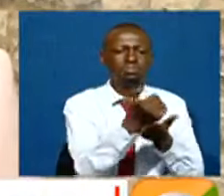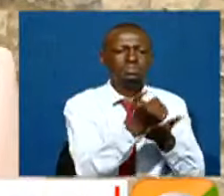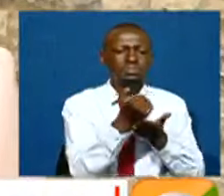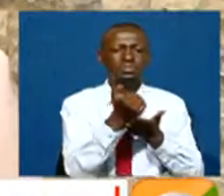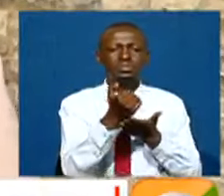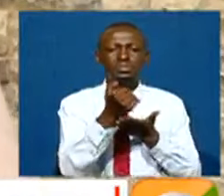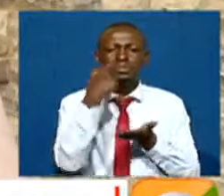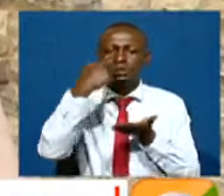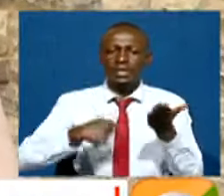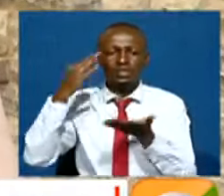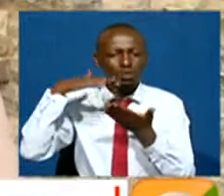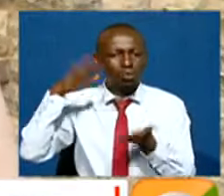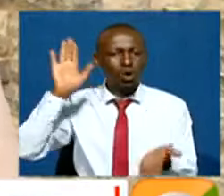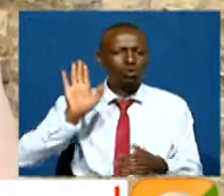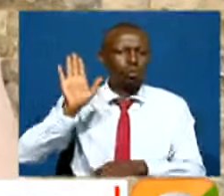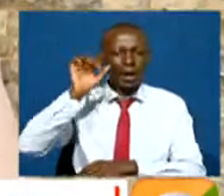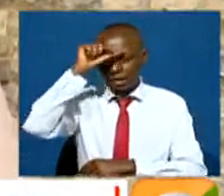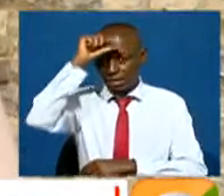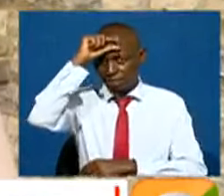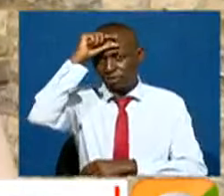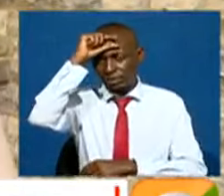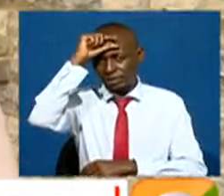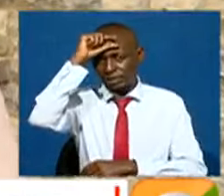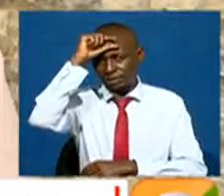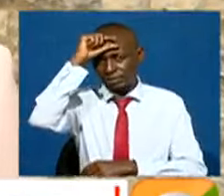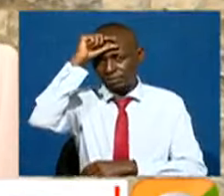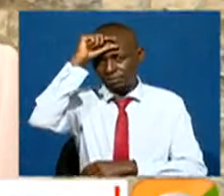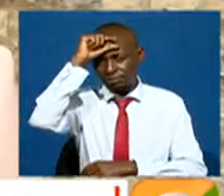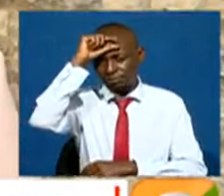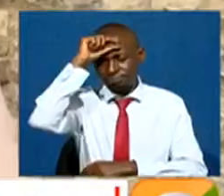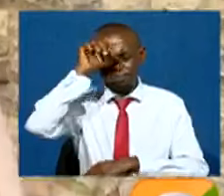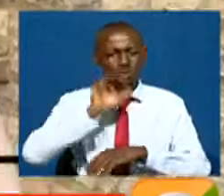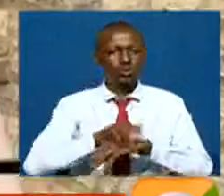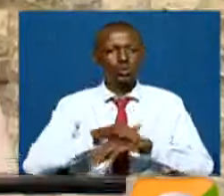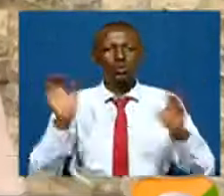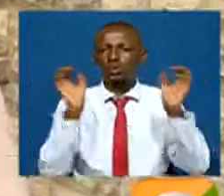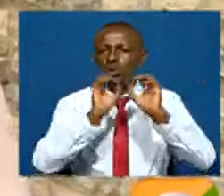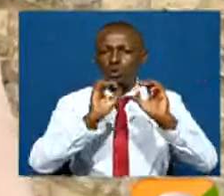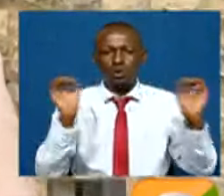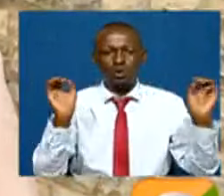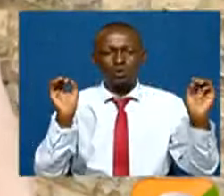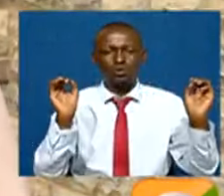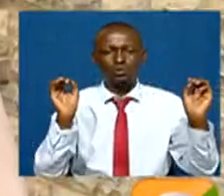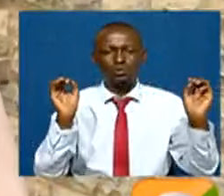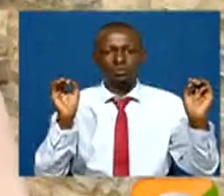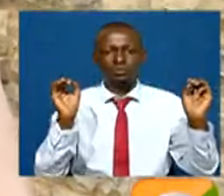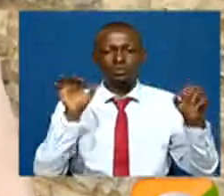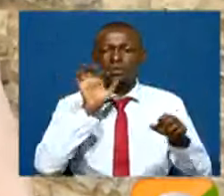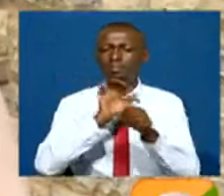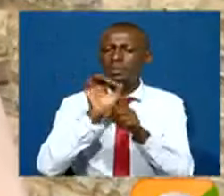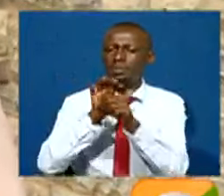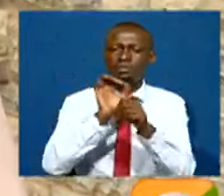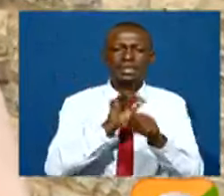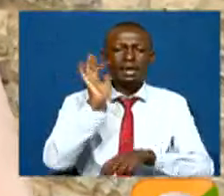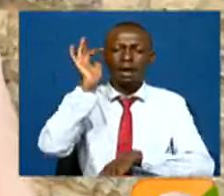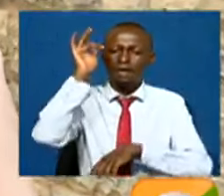of revenue as a government is really an absurdity. Is causing a lot of trauma